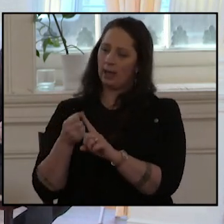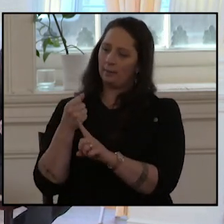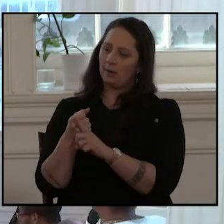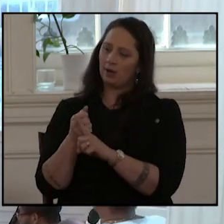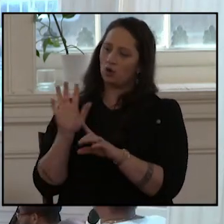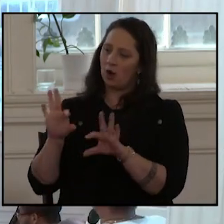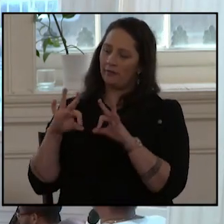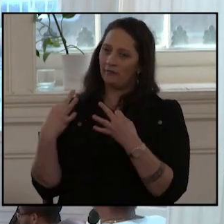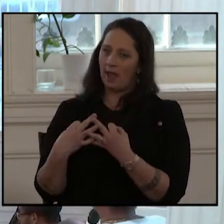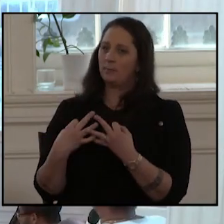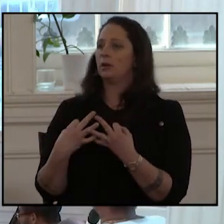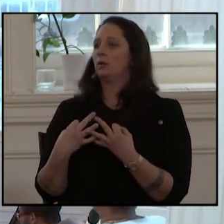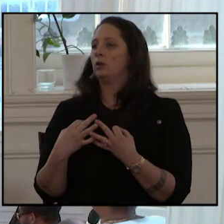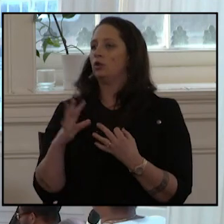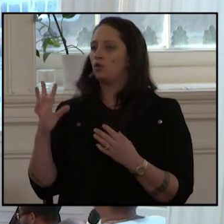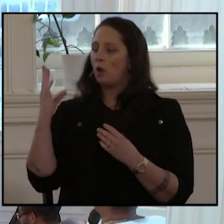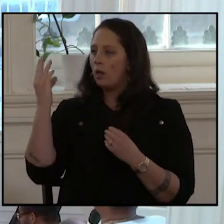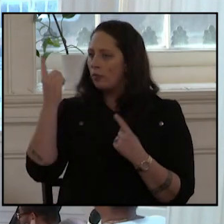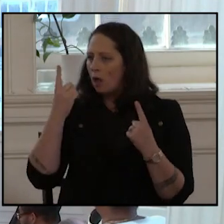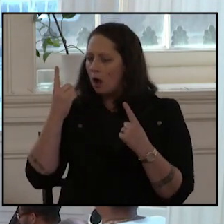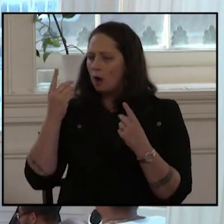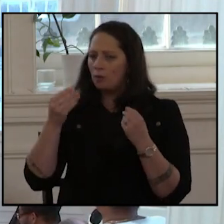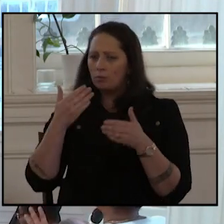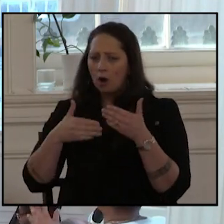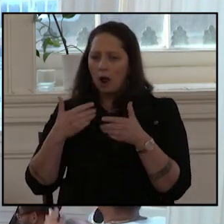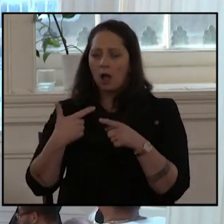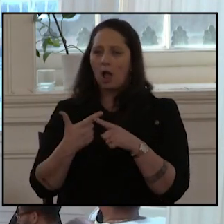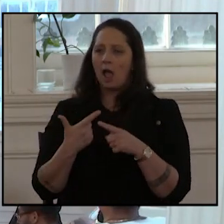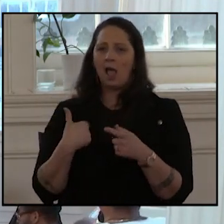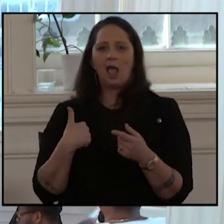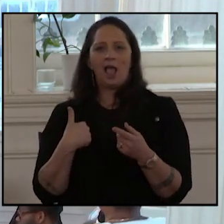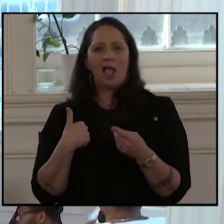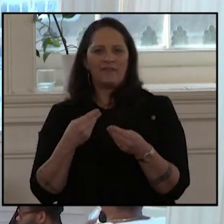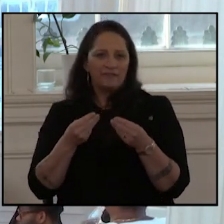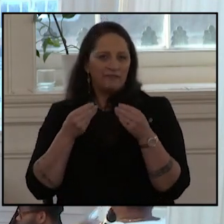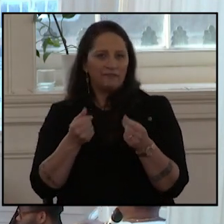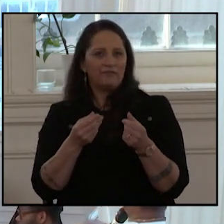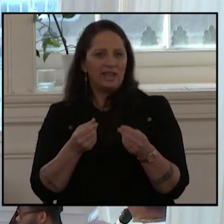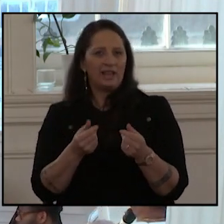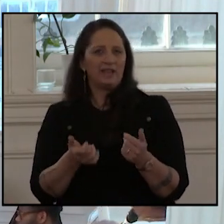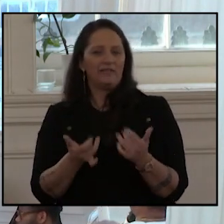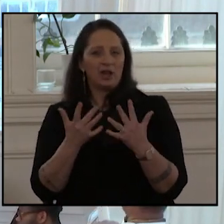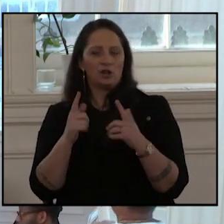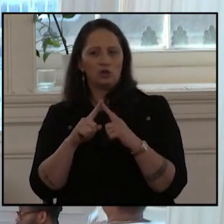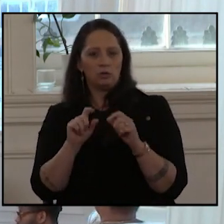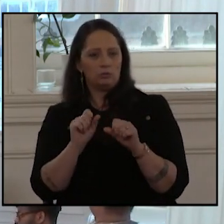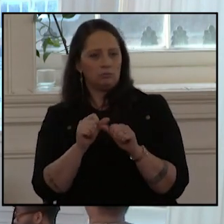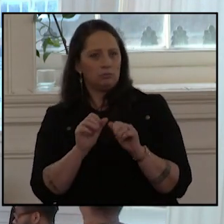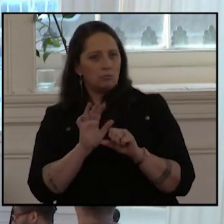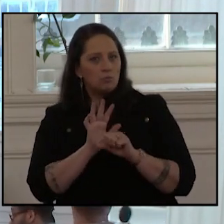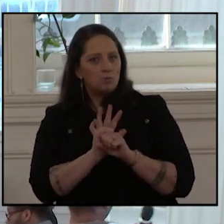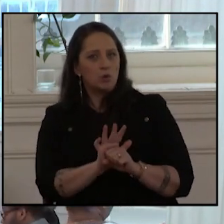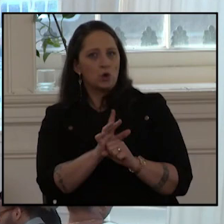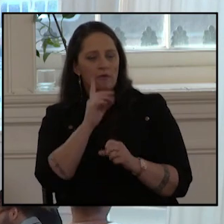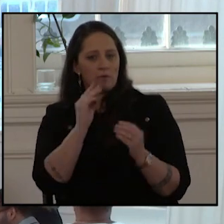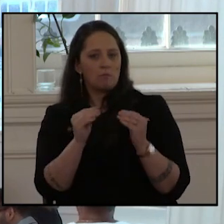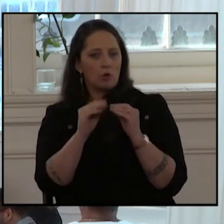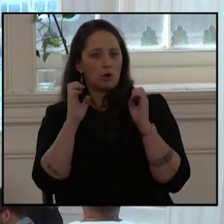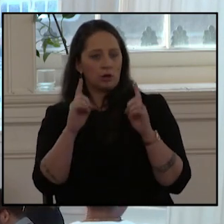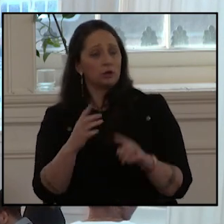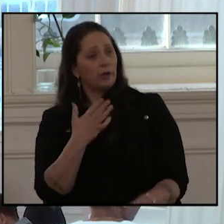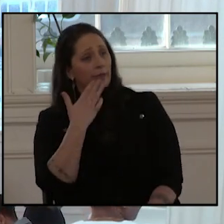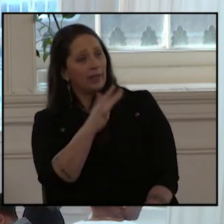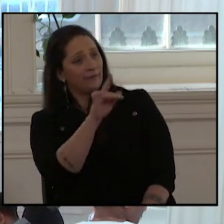your family as far as your thought process on fueling the fire to further your education for the family? Okay. Thank you for